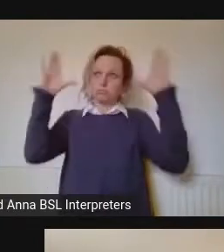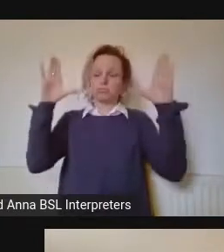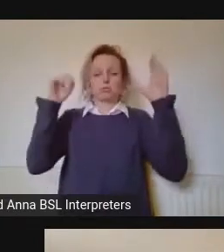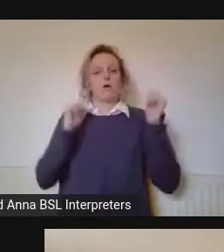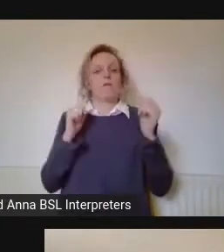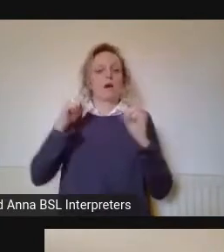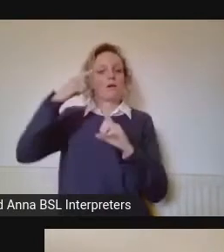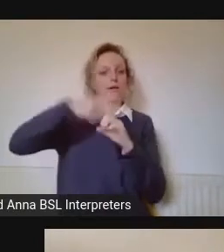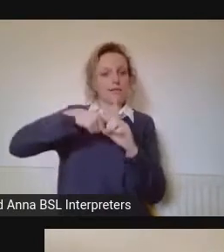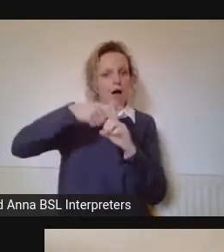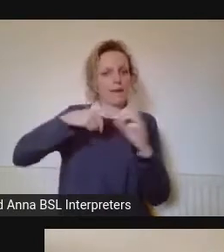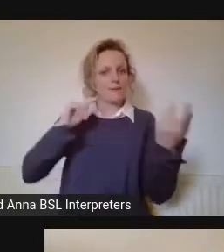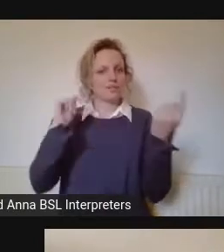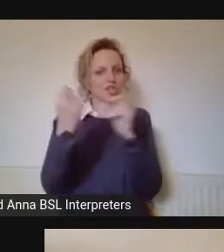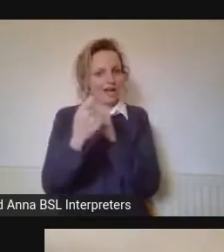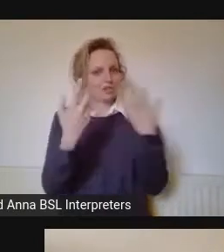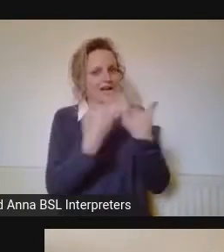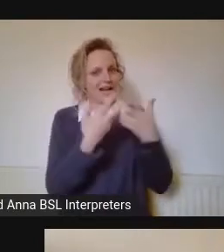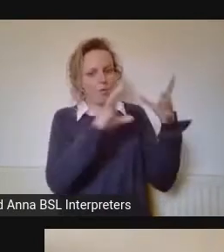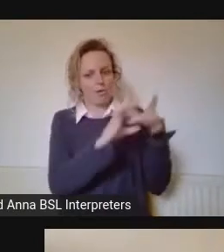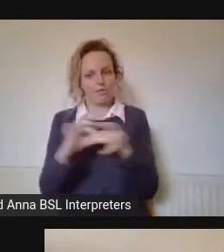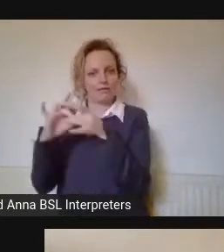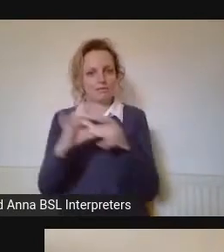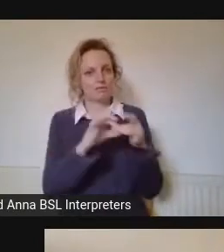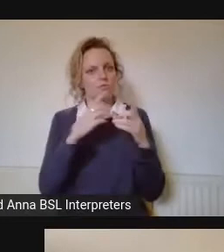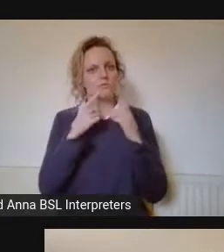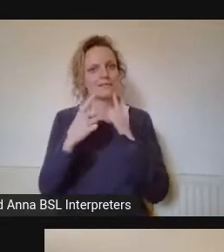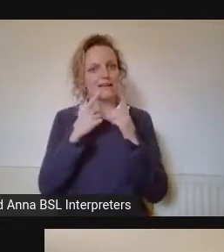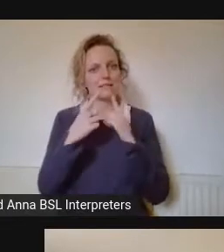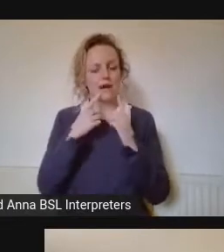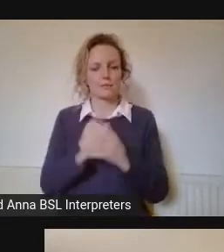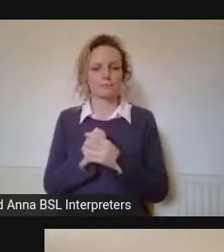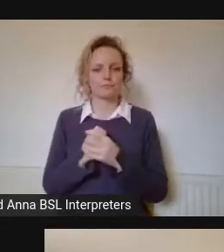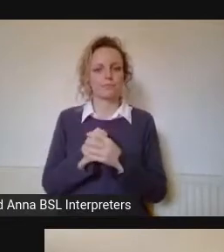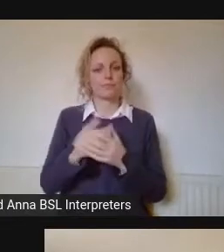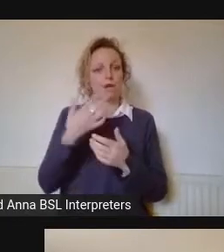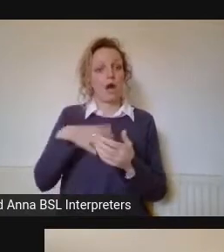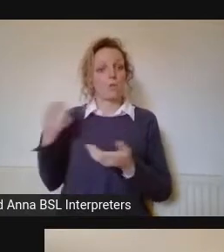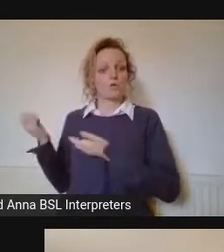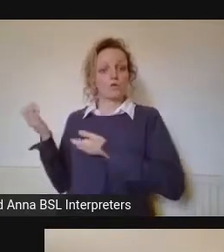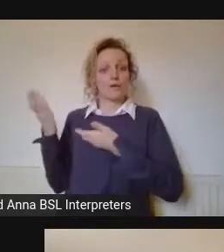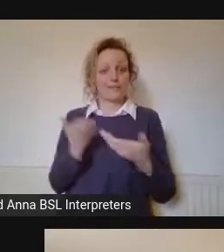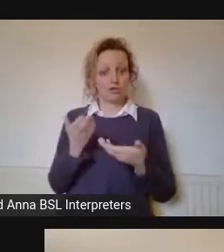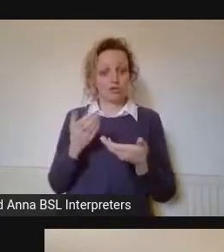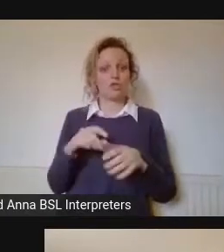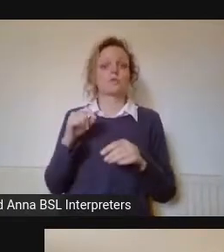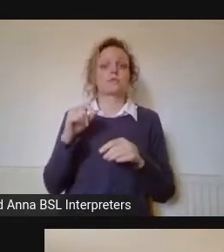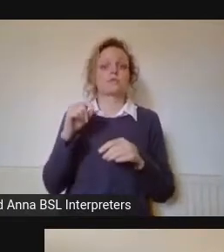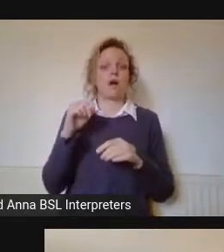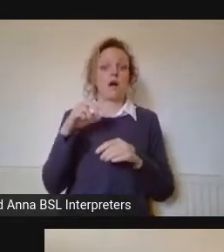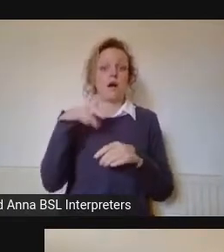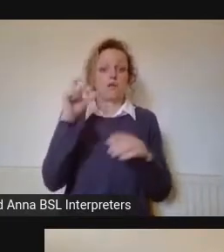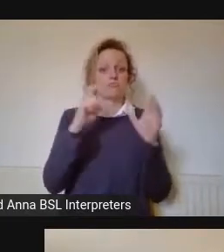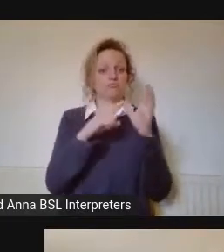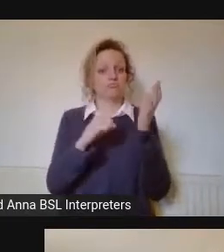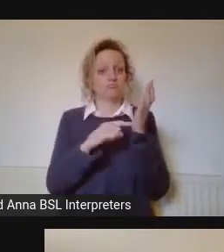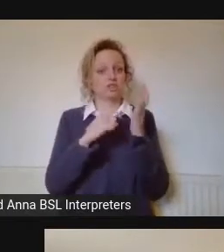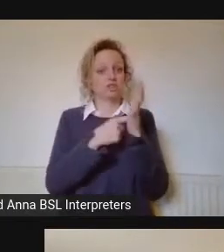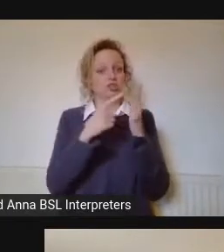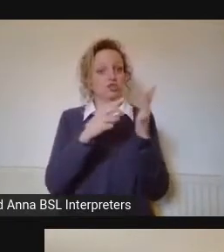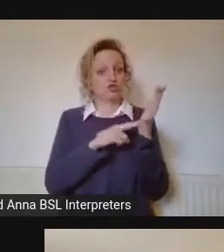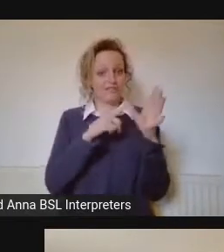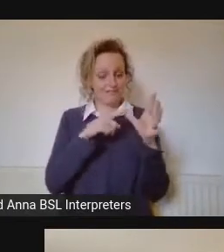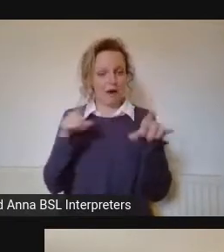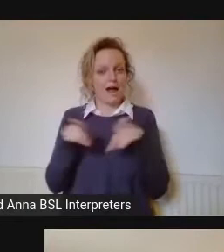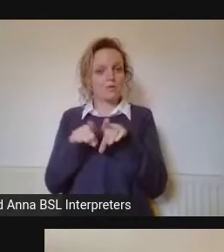panel. I'd just like to introduce that Katrina and Anna will be sharing here the BSL interpreters. For